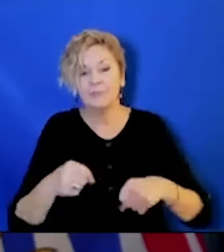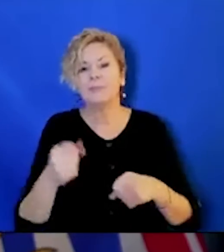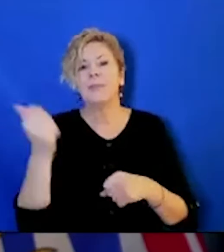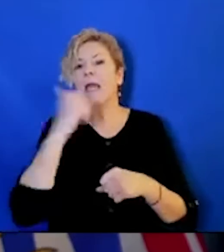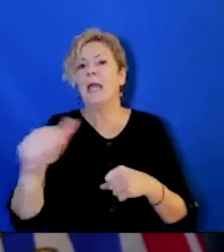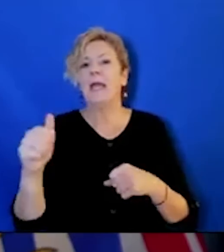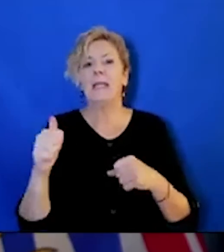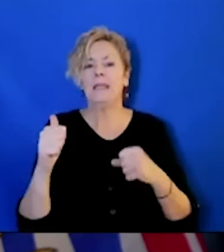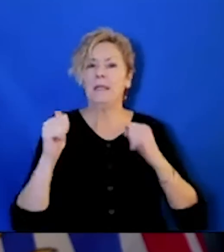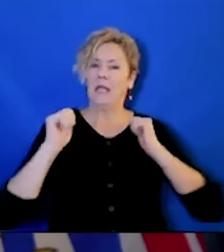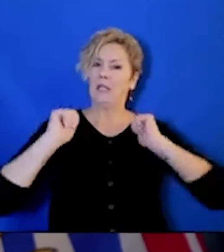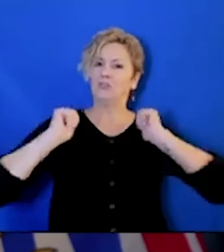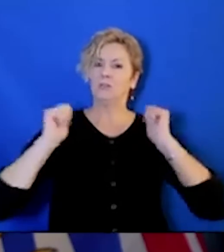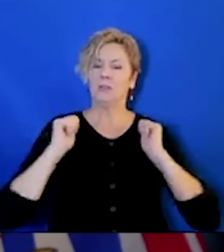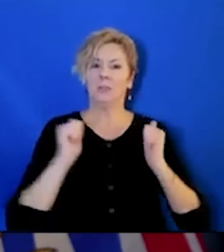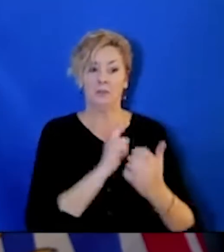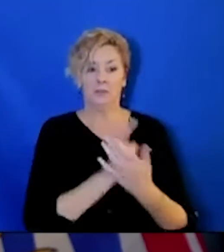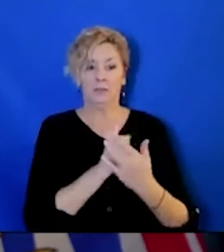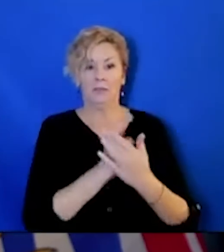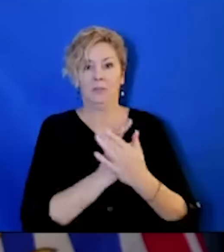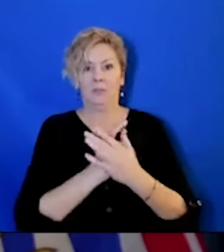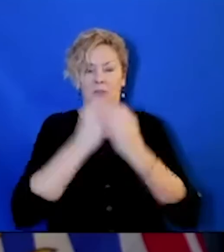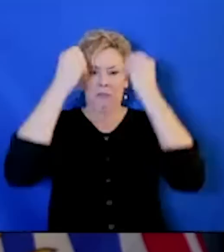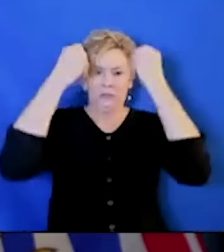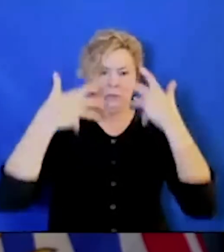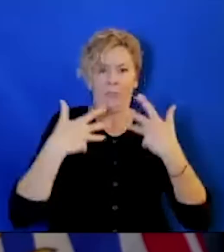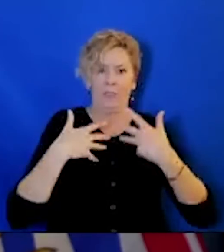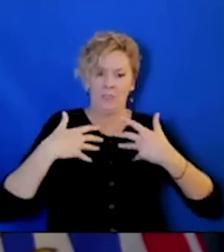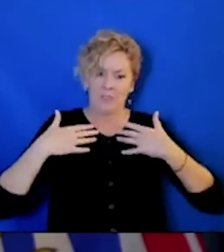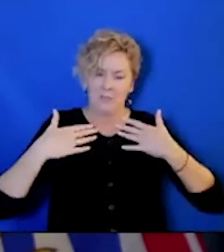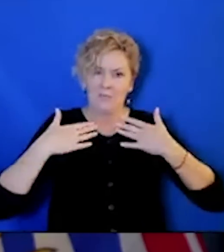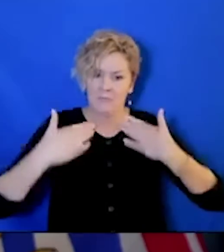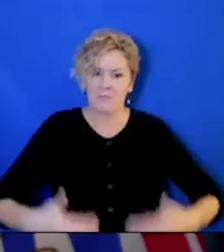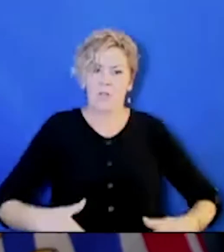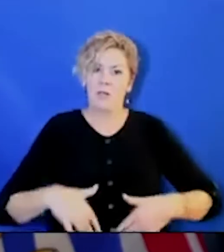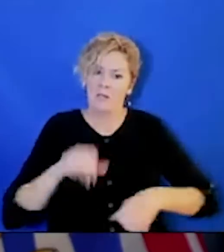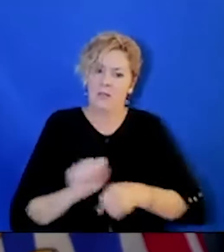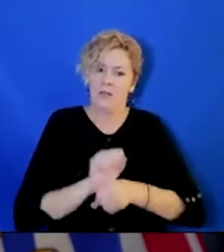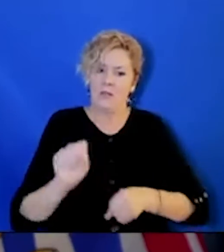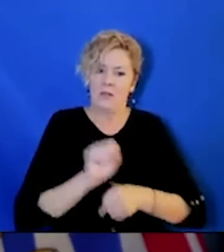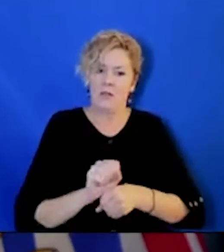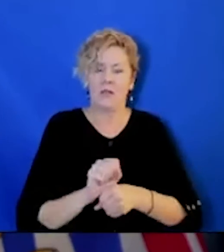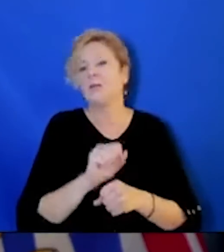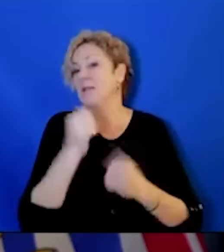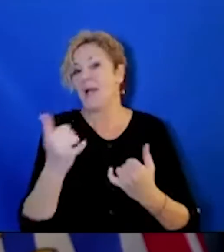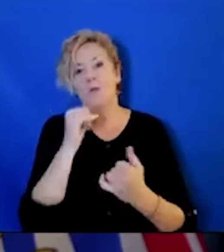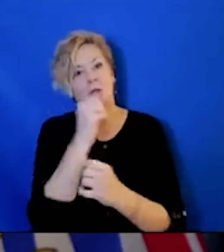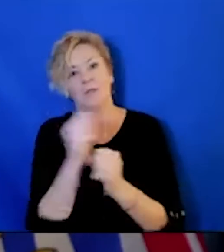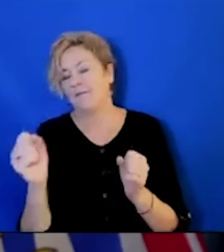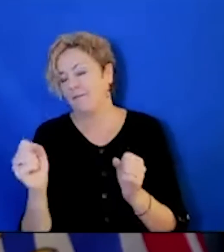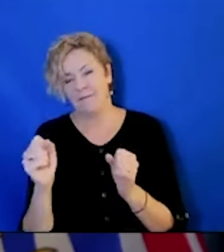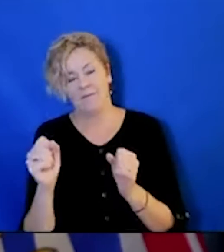community now in Vancouver Coastal and Fraser Health. So those are being suspended. We have a team that's working